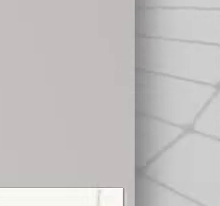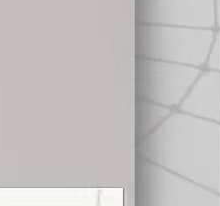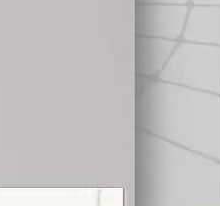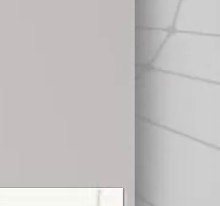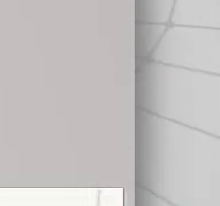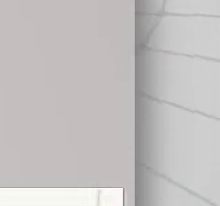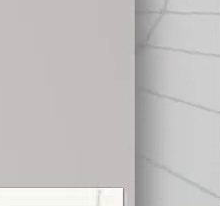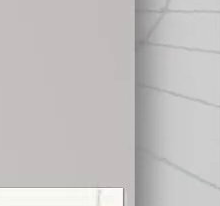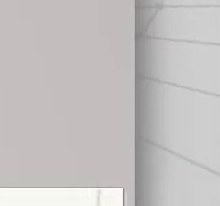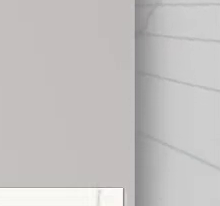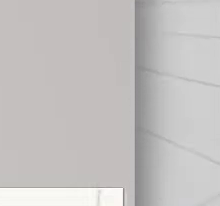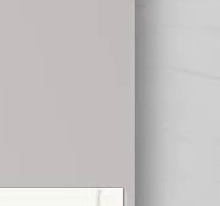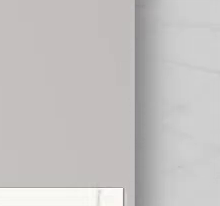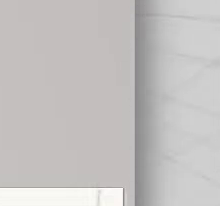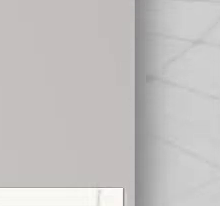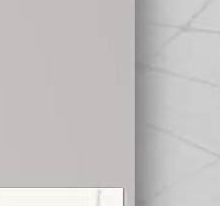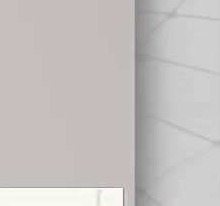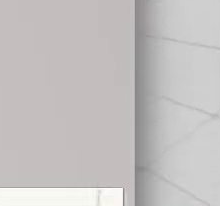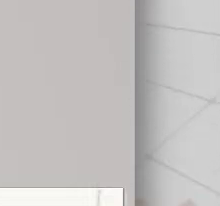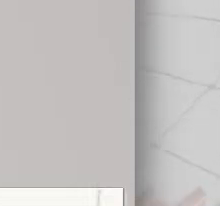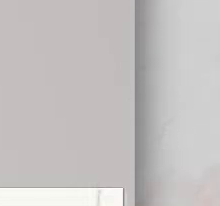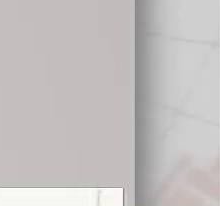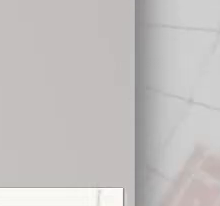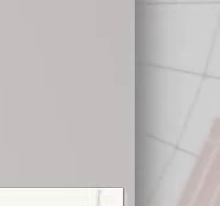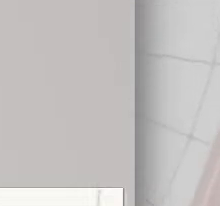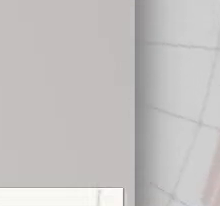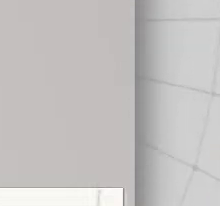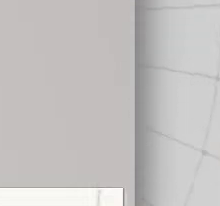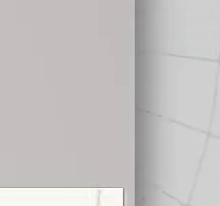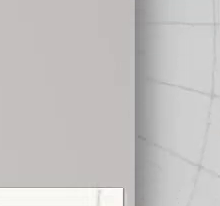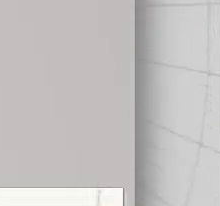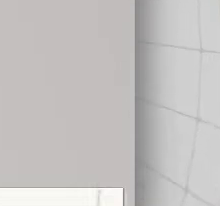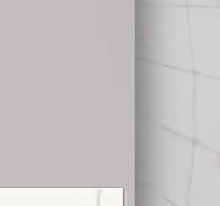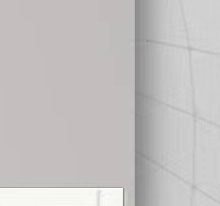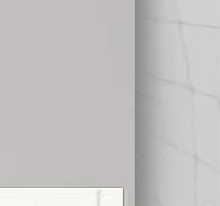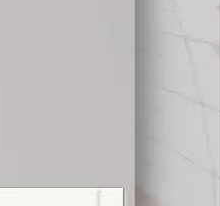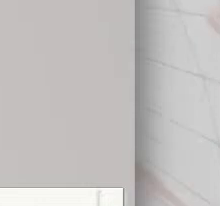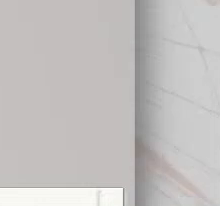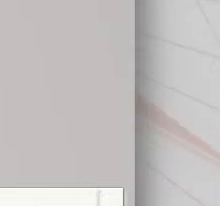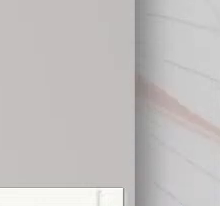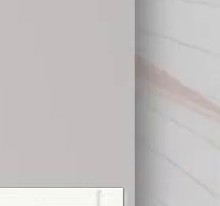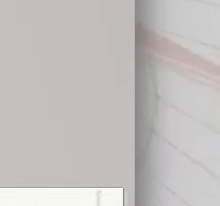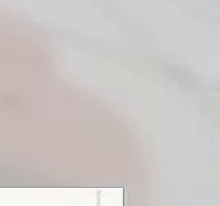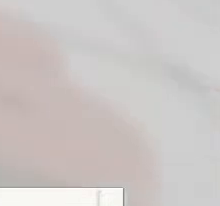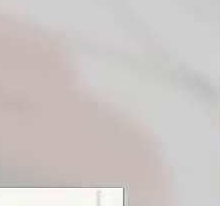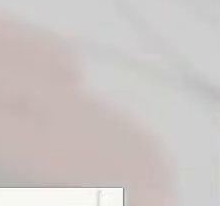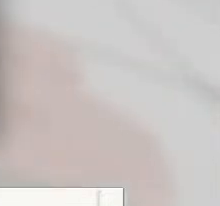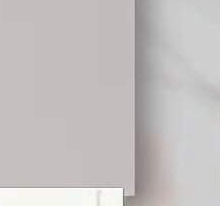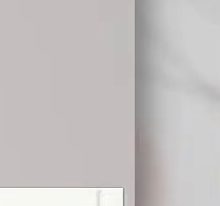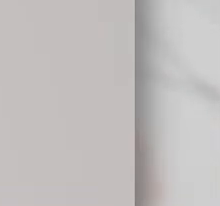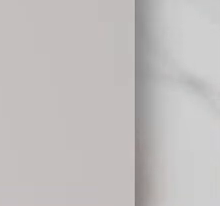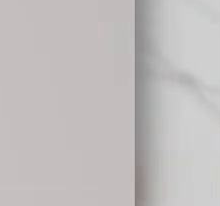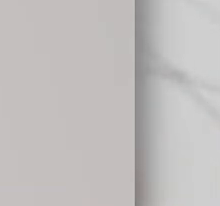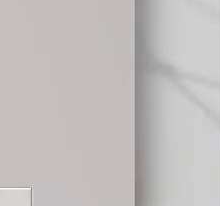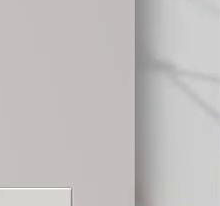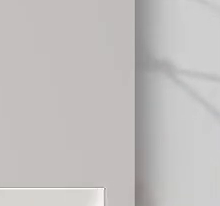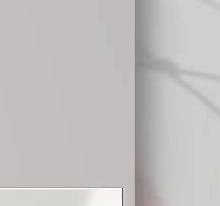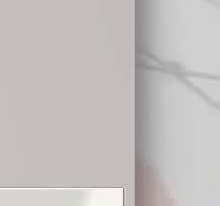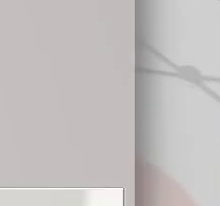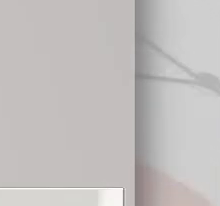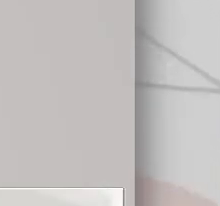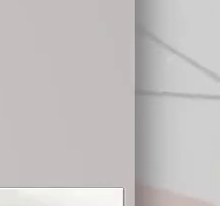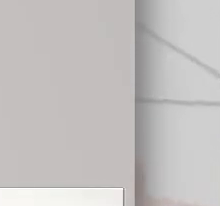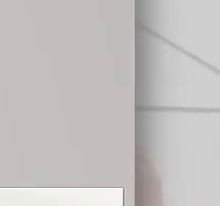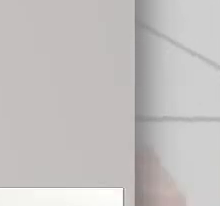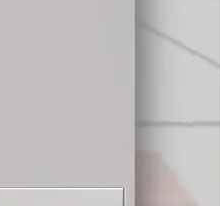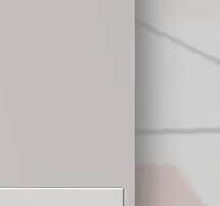a cabinet secretary, can be removed from office. And remember, a cabinet secretary can be removed in office on the ground of gross